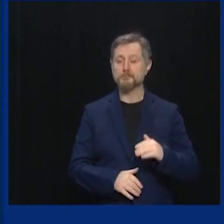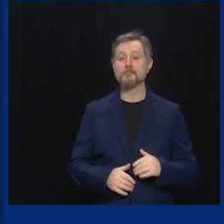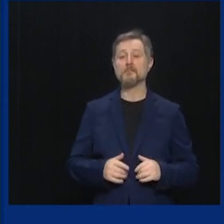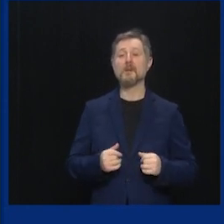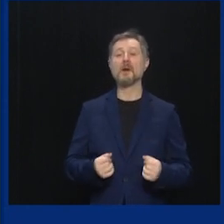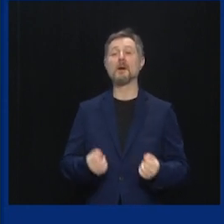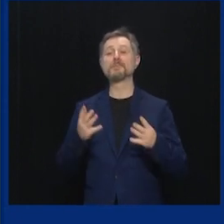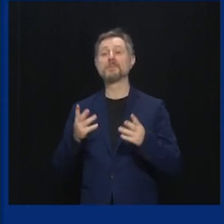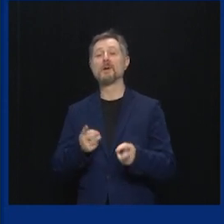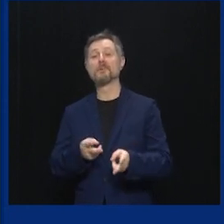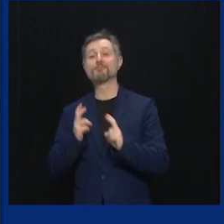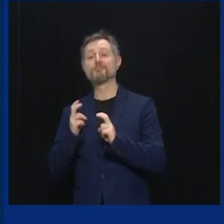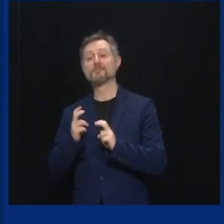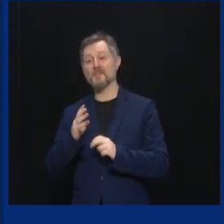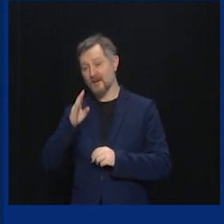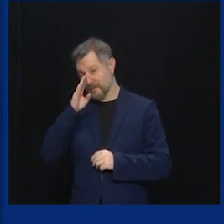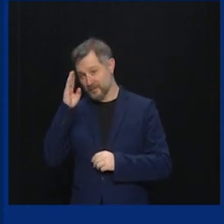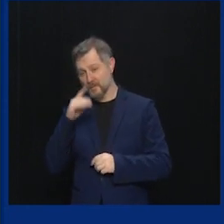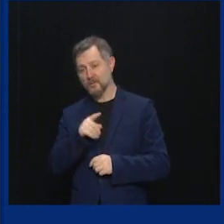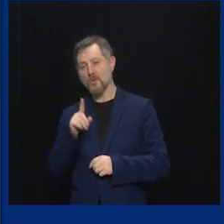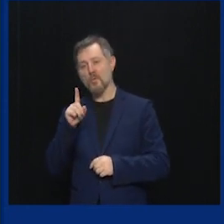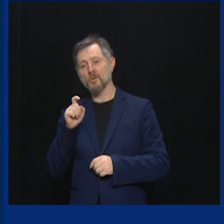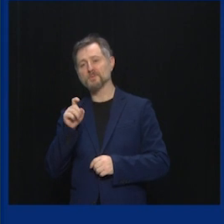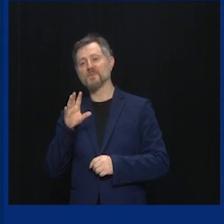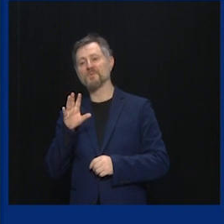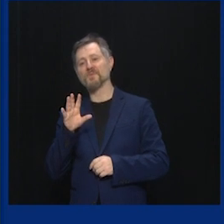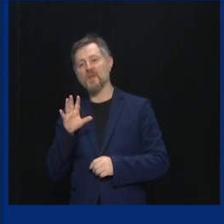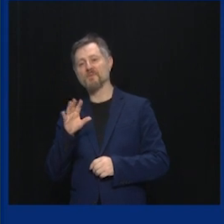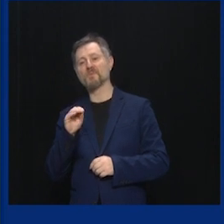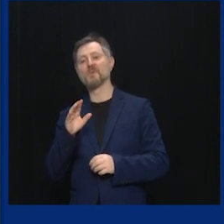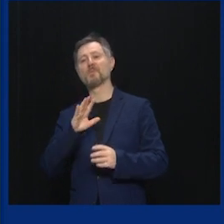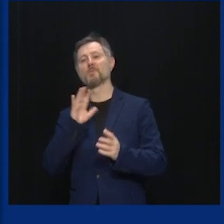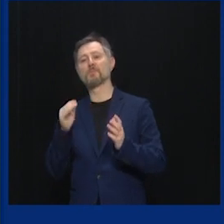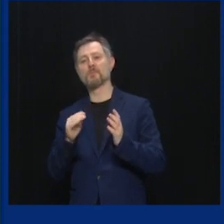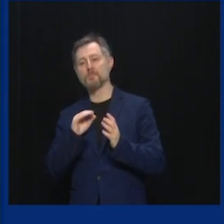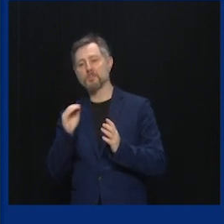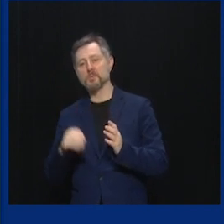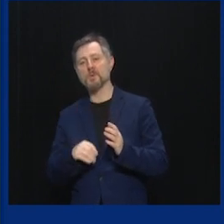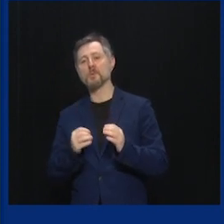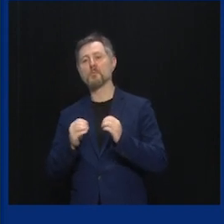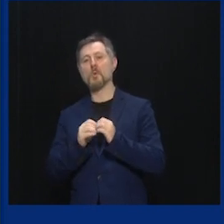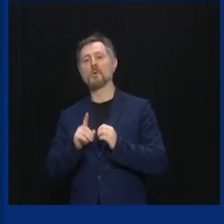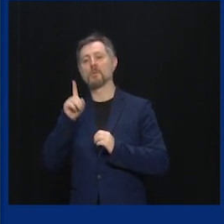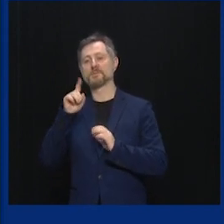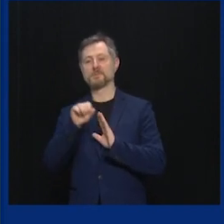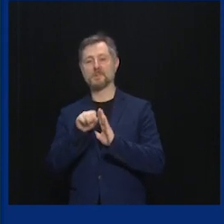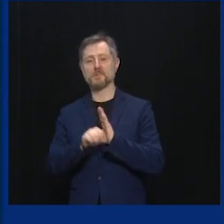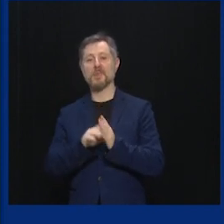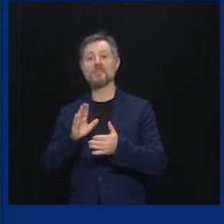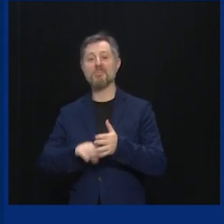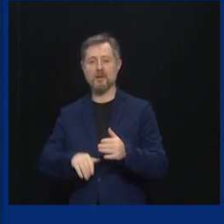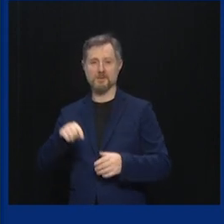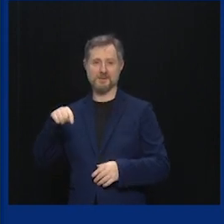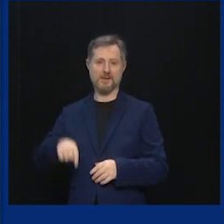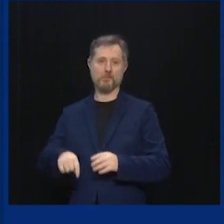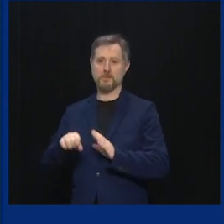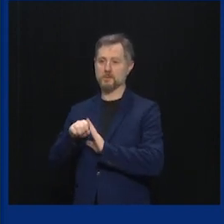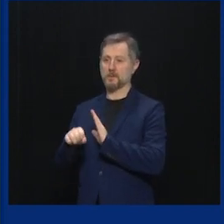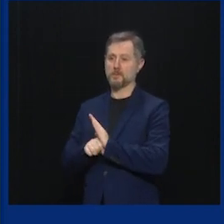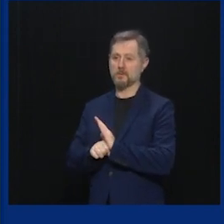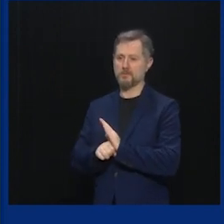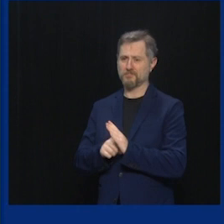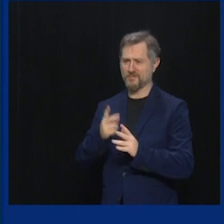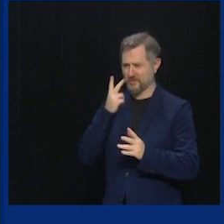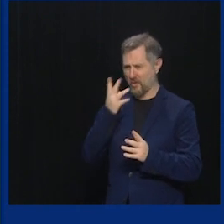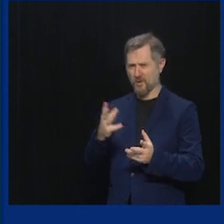upstate versus downstate. Not that I'm trying to create an upstate-downstate divide in our state. I don't believe in that, but just looking at the numbers,